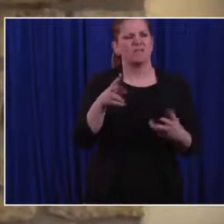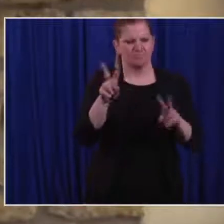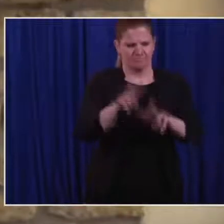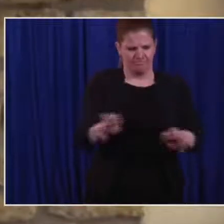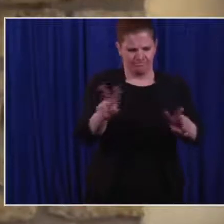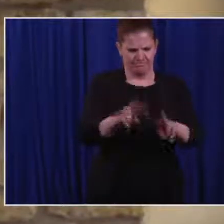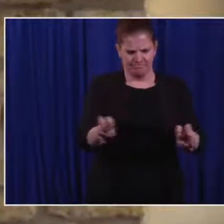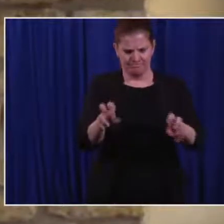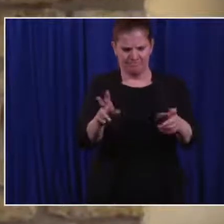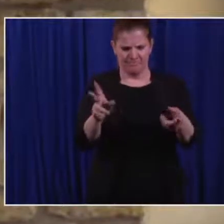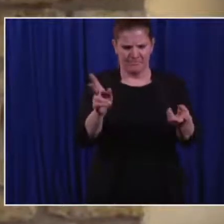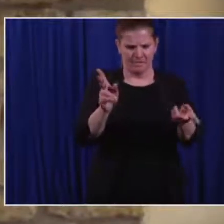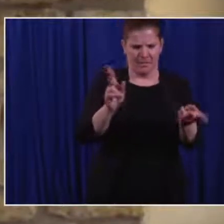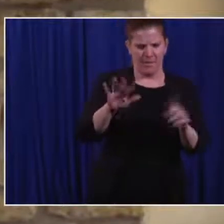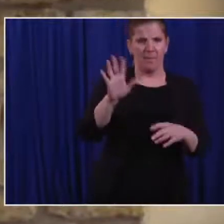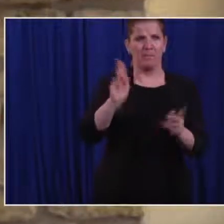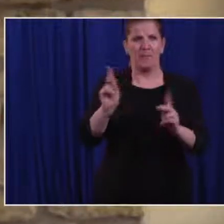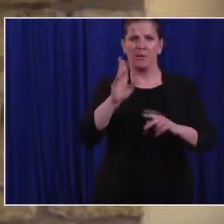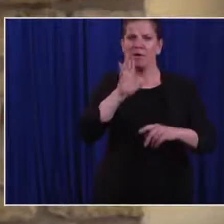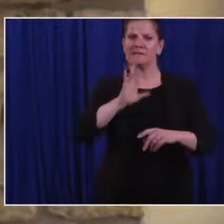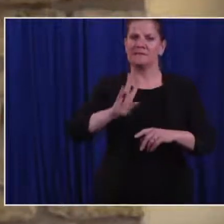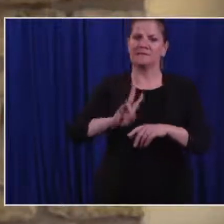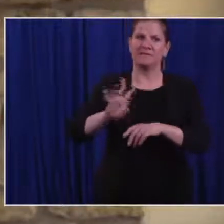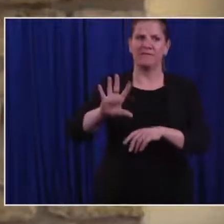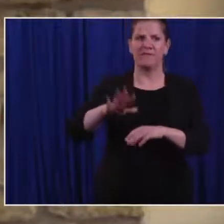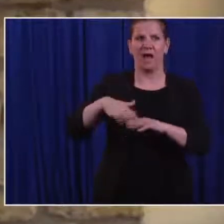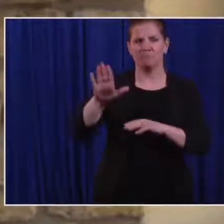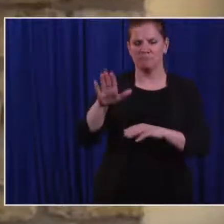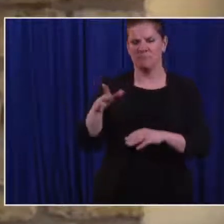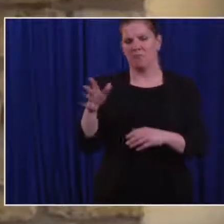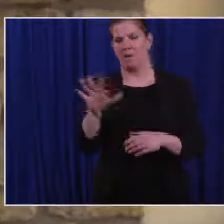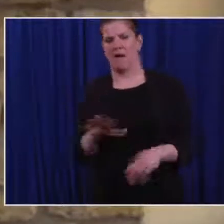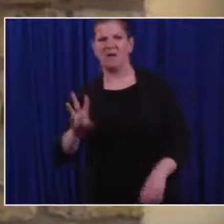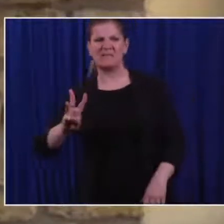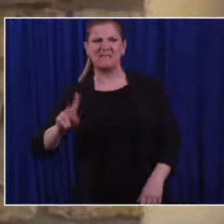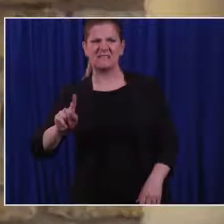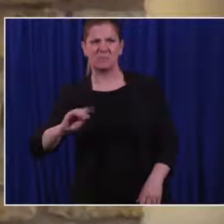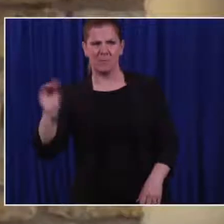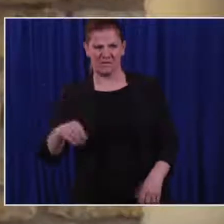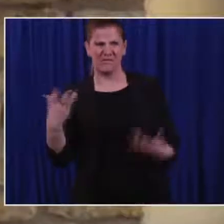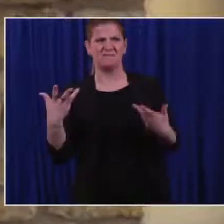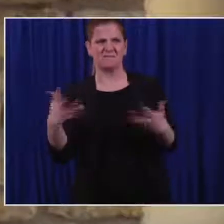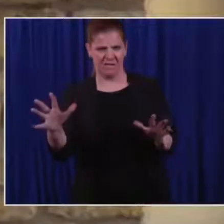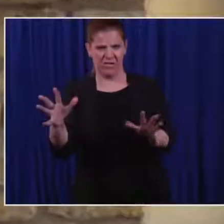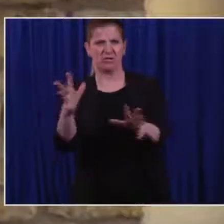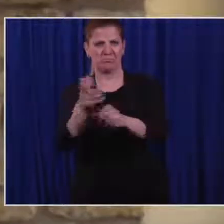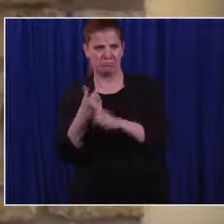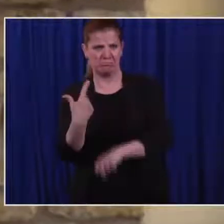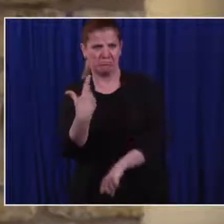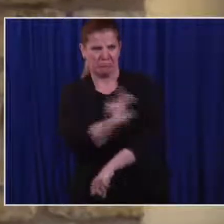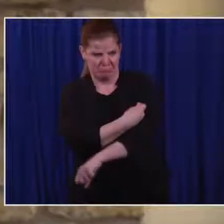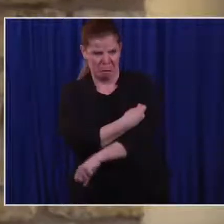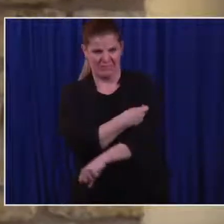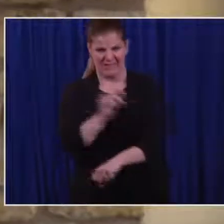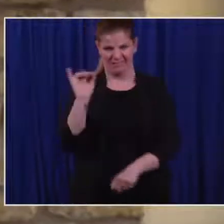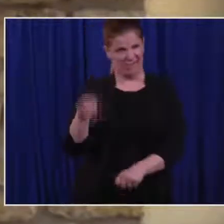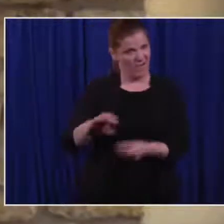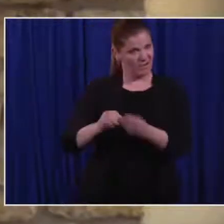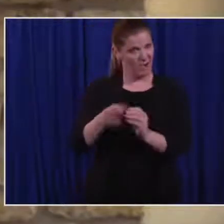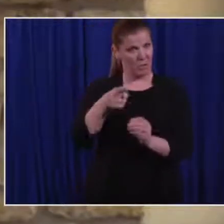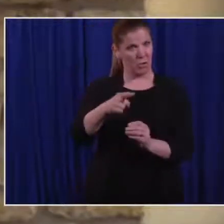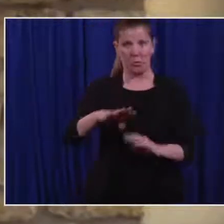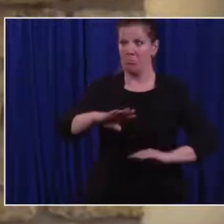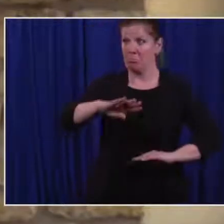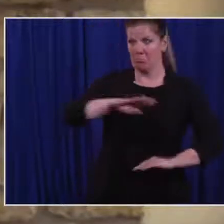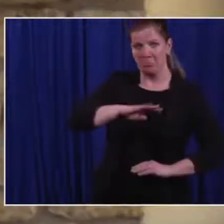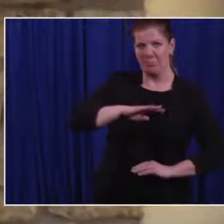around 61%. Are you happy with those numbers, or are you concerned about the number of people who have been vaccinated or really have not